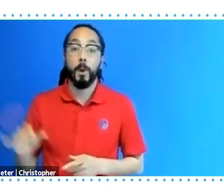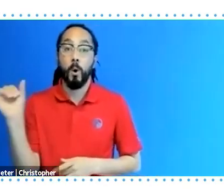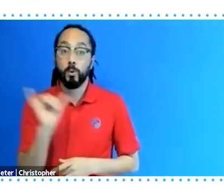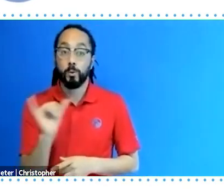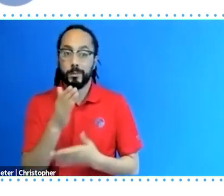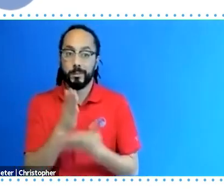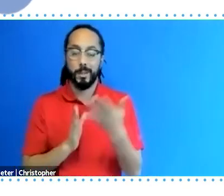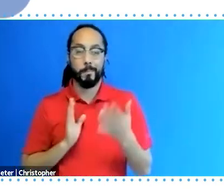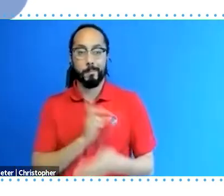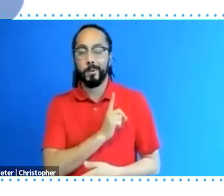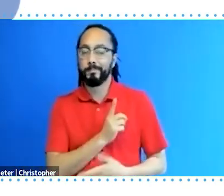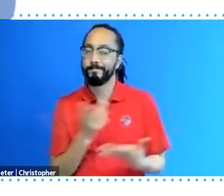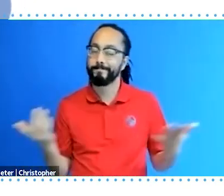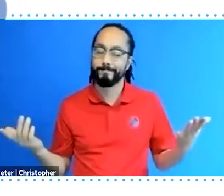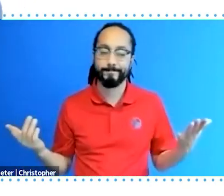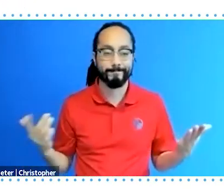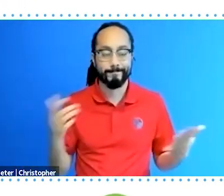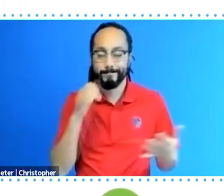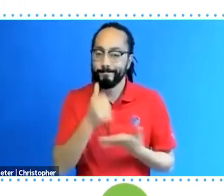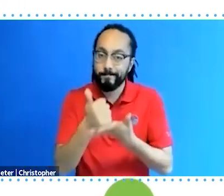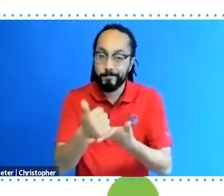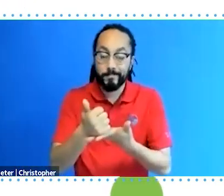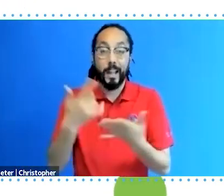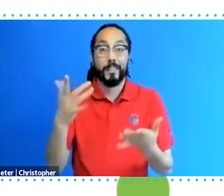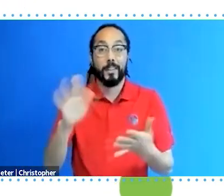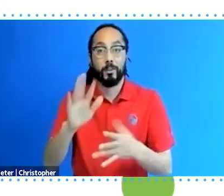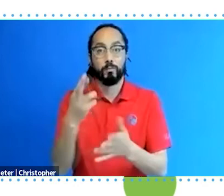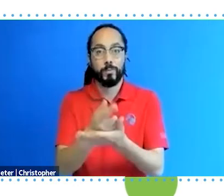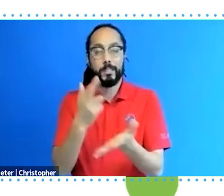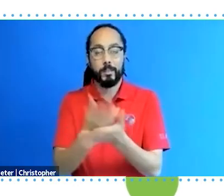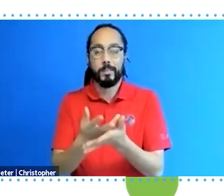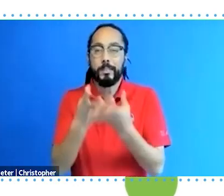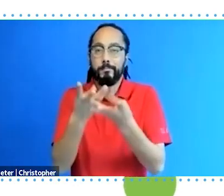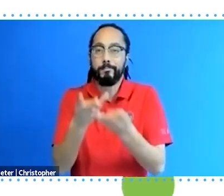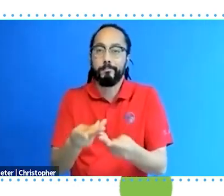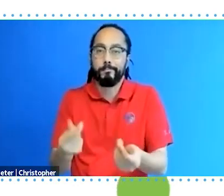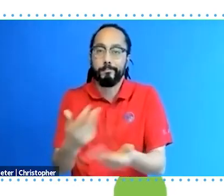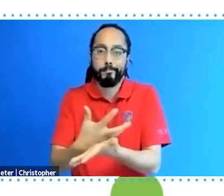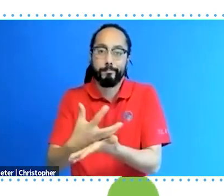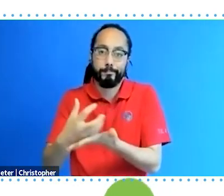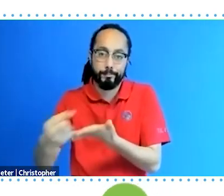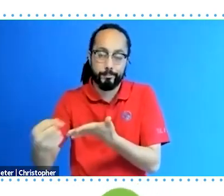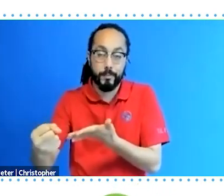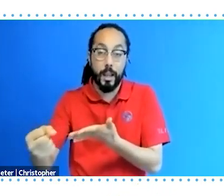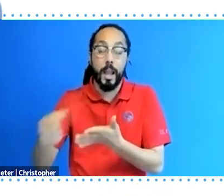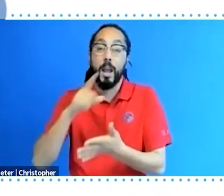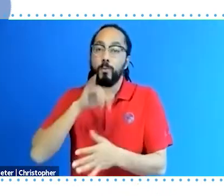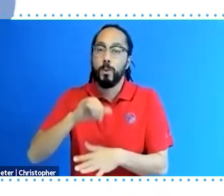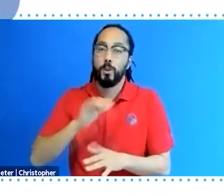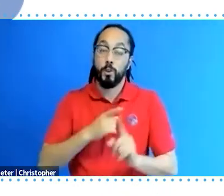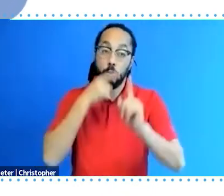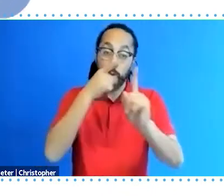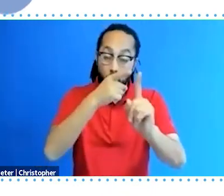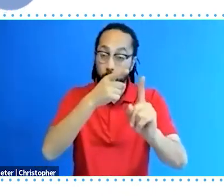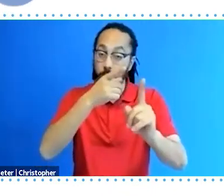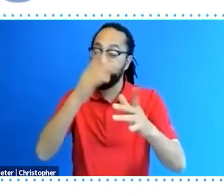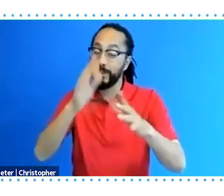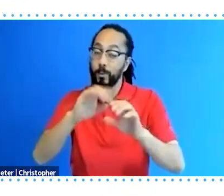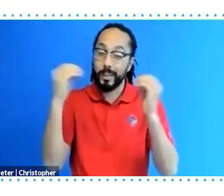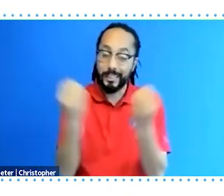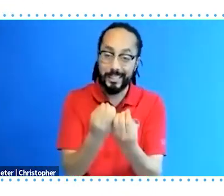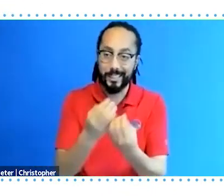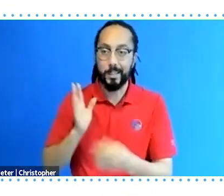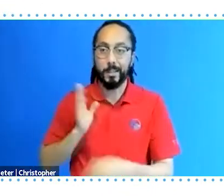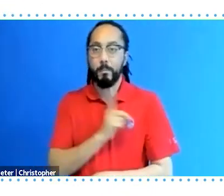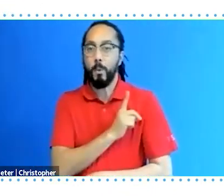can be a drain on the organization's resources, and in the worst case scenario can be really counterproductive to the goals and the mission of the organization,